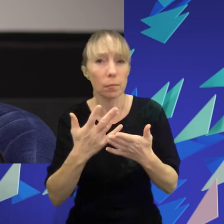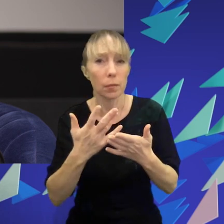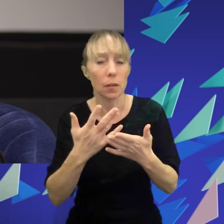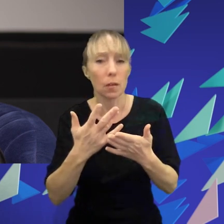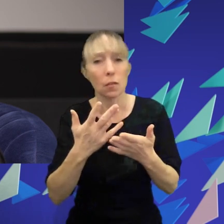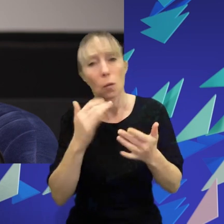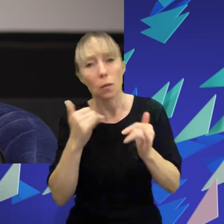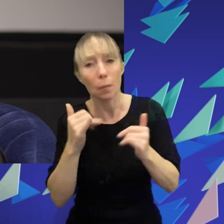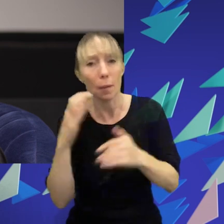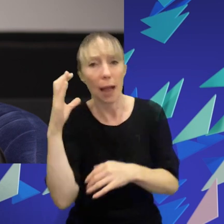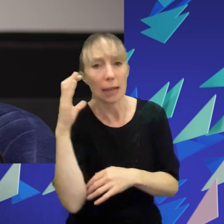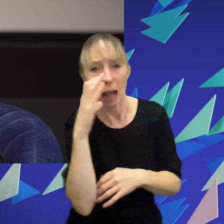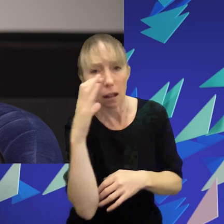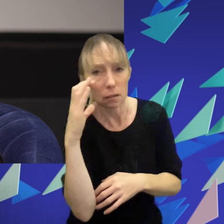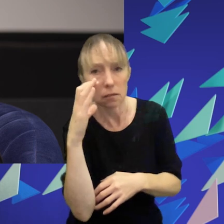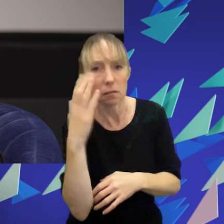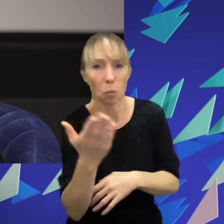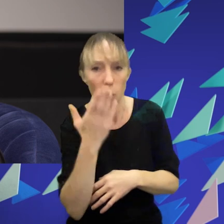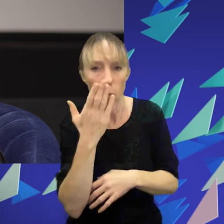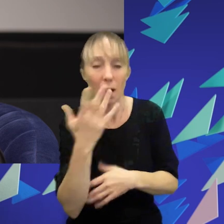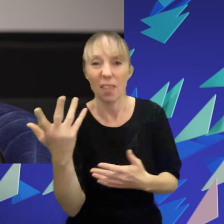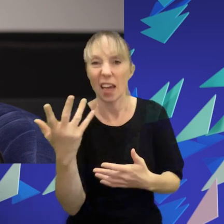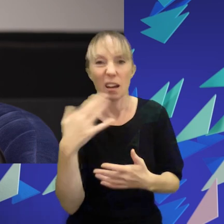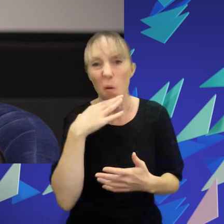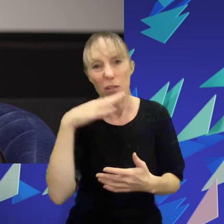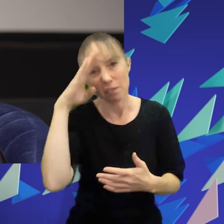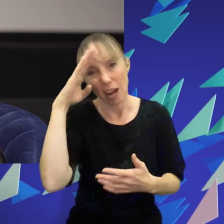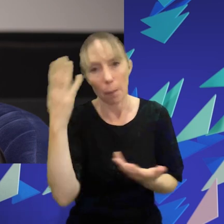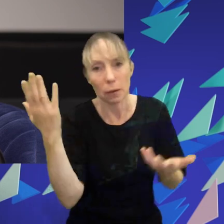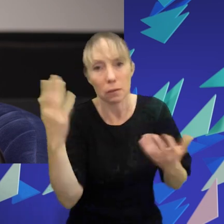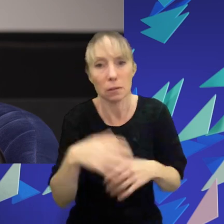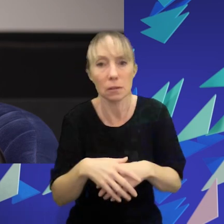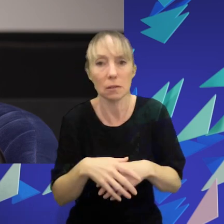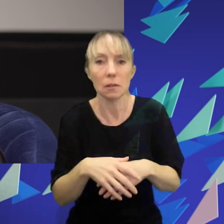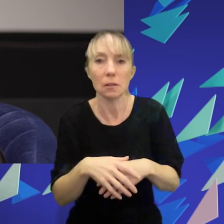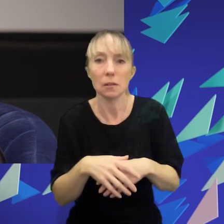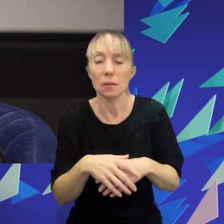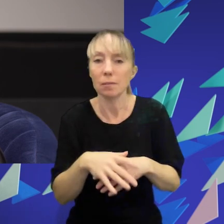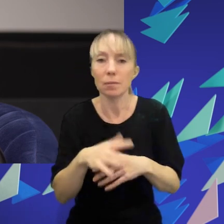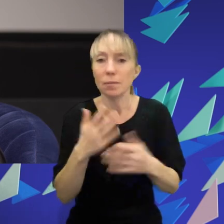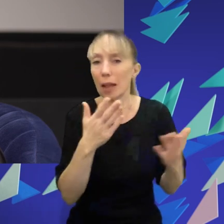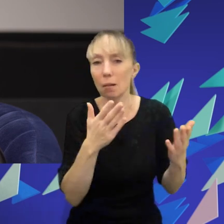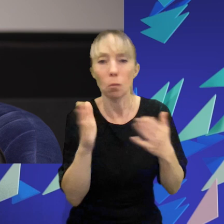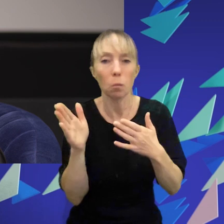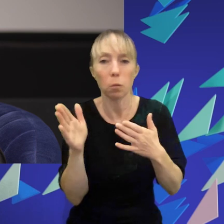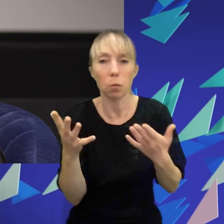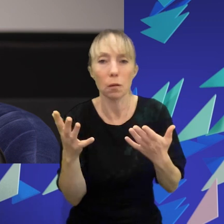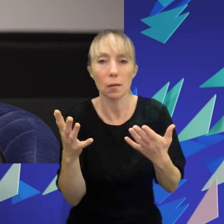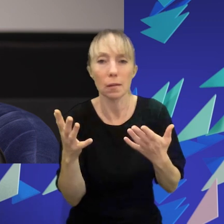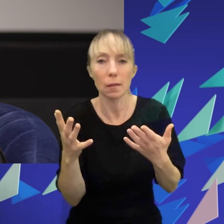sometimes handheld camera and getting to that. And then I got tired about that, and suddenly I found myself